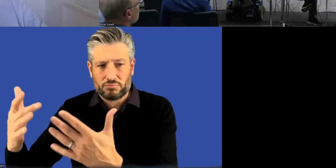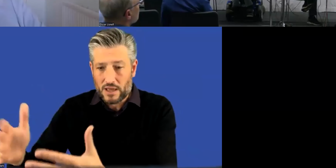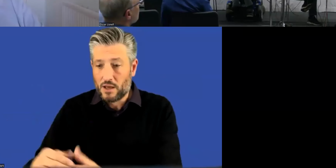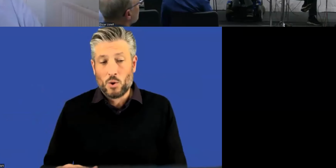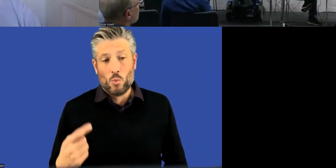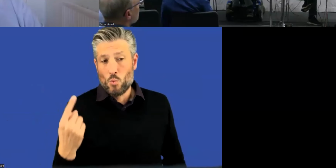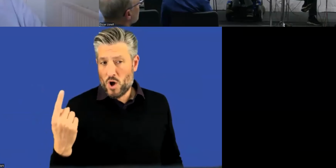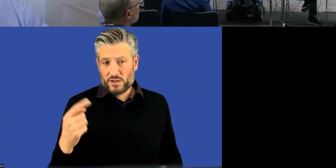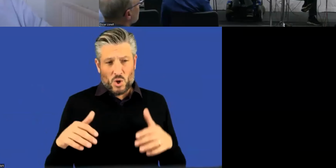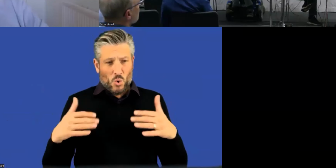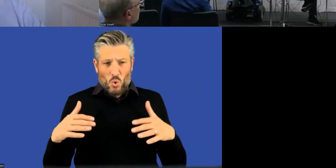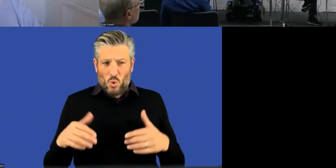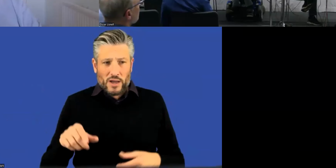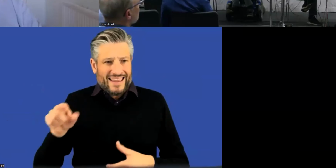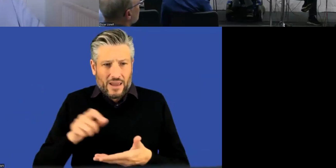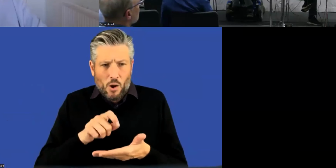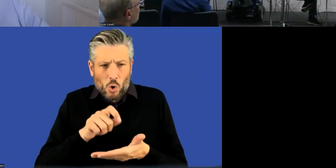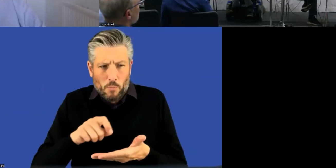composer, musical